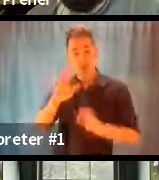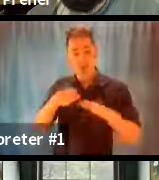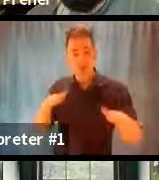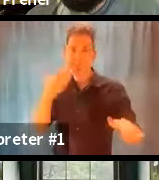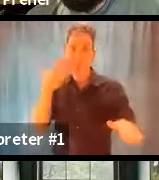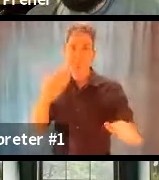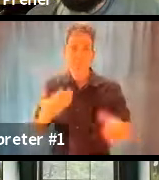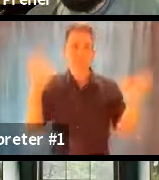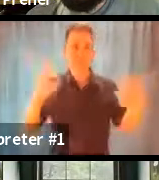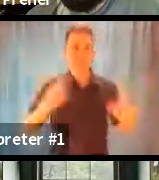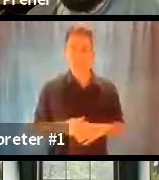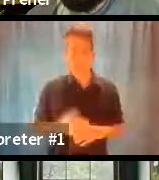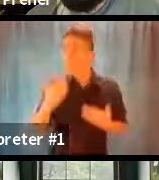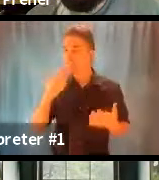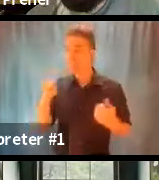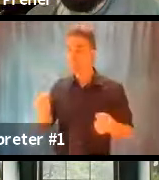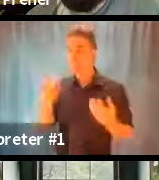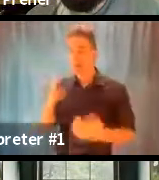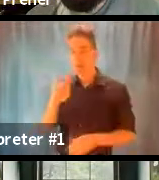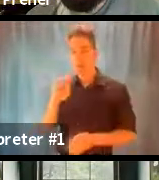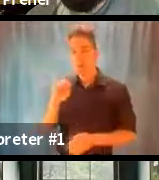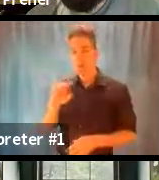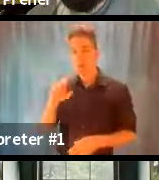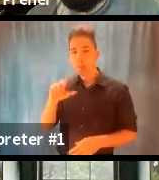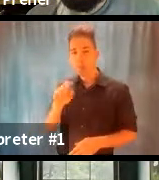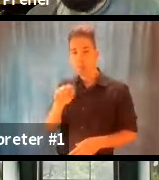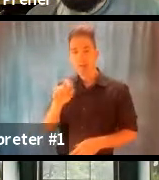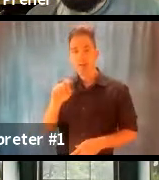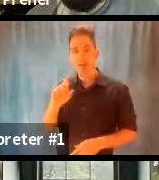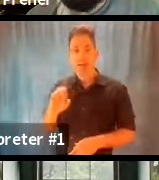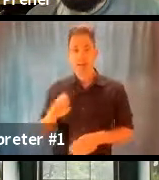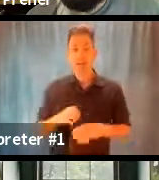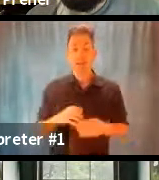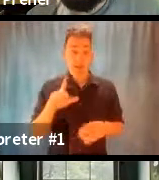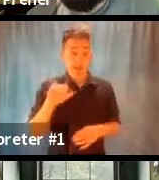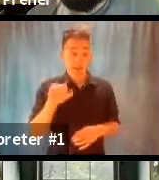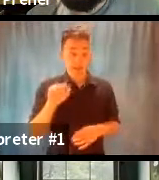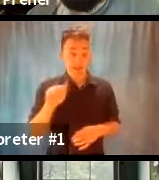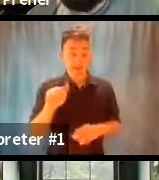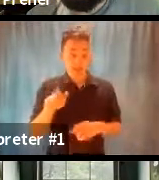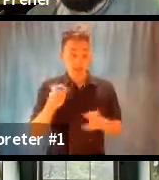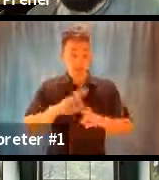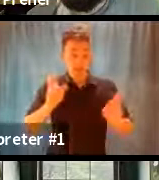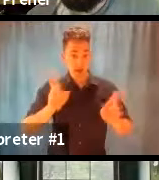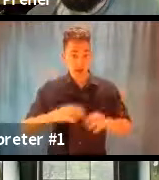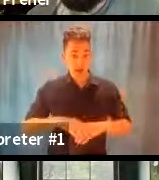Thank you so much, Bolanle. Lisa, are you ready to speak?